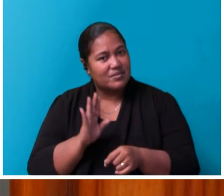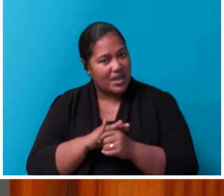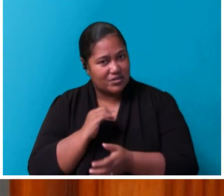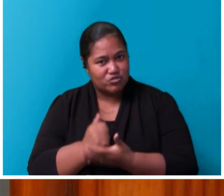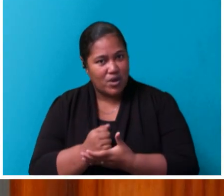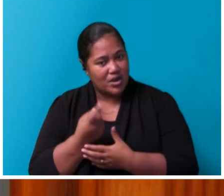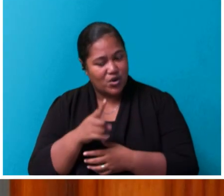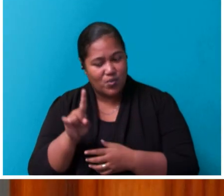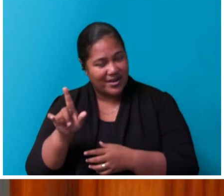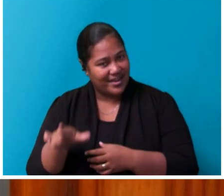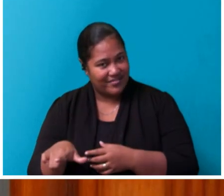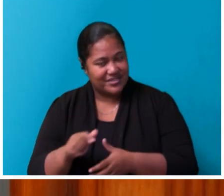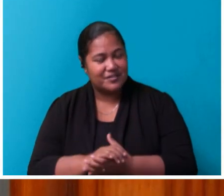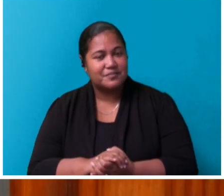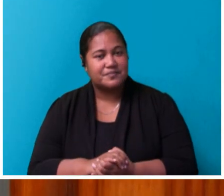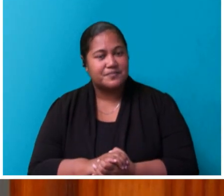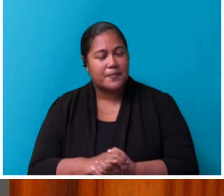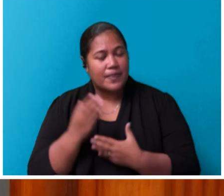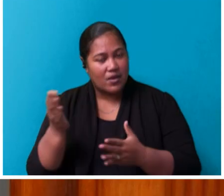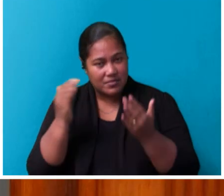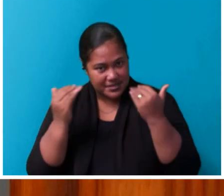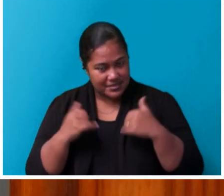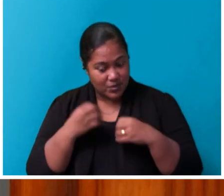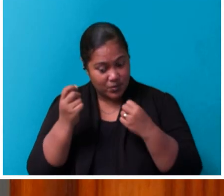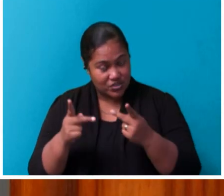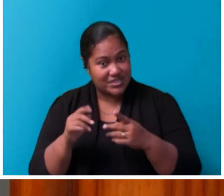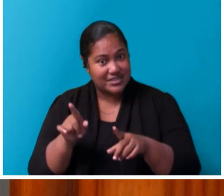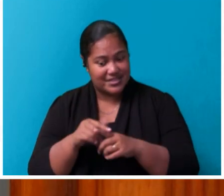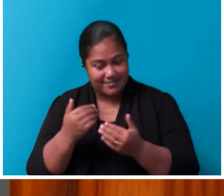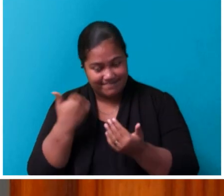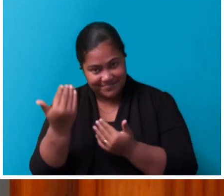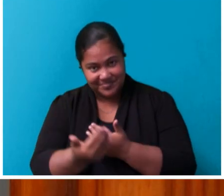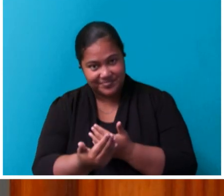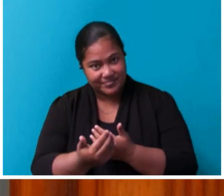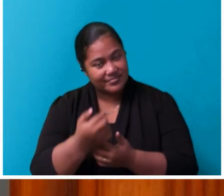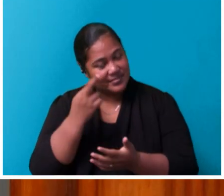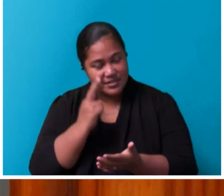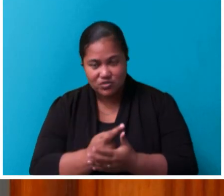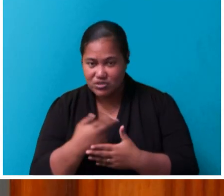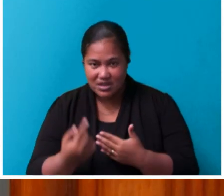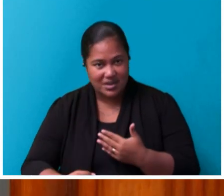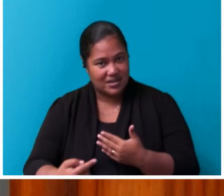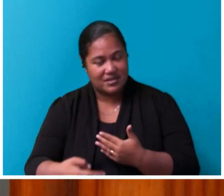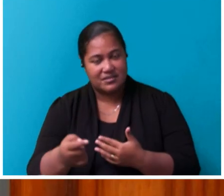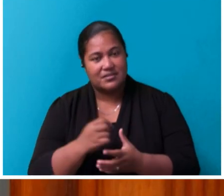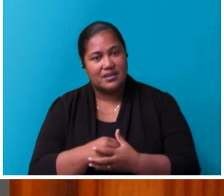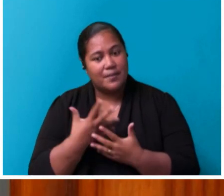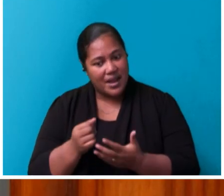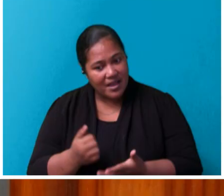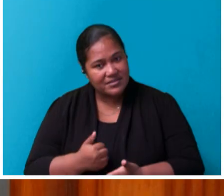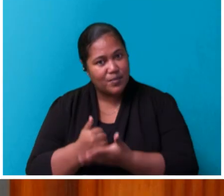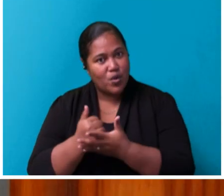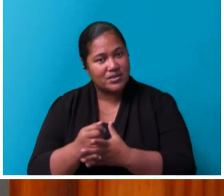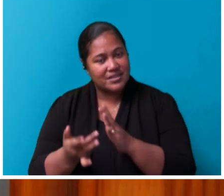unturned. Honorable Speaker, the opportunities that lie ahead of us are truly endless. By leveraging technology and